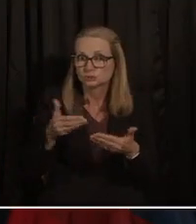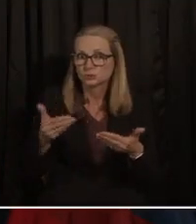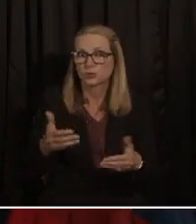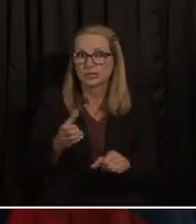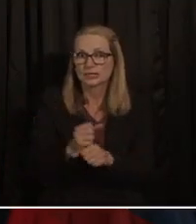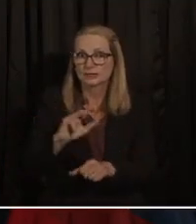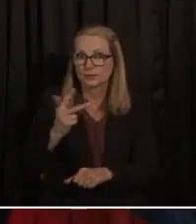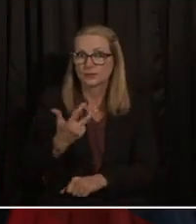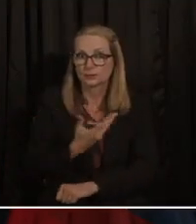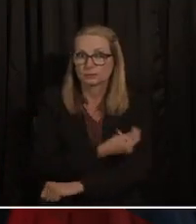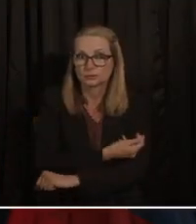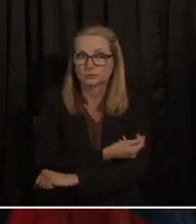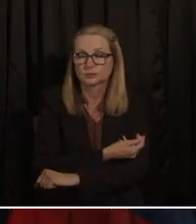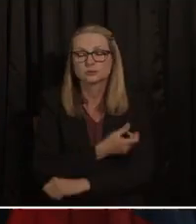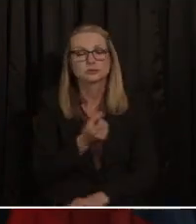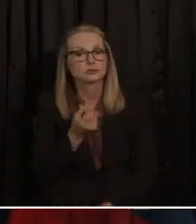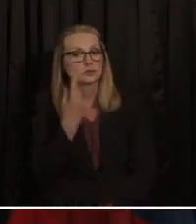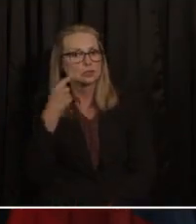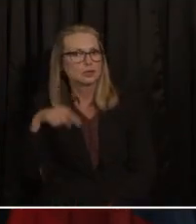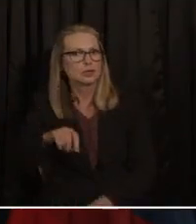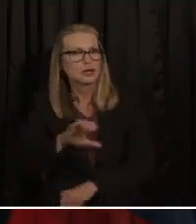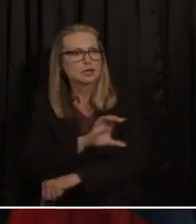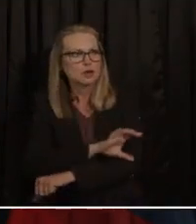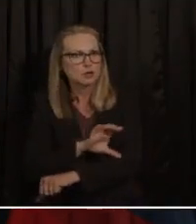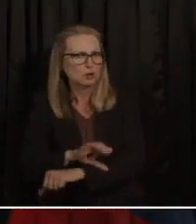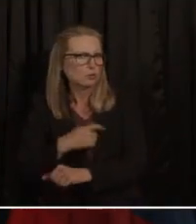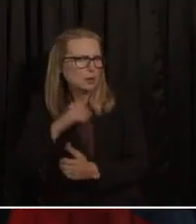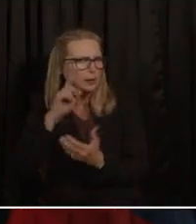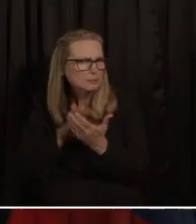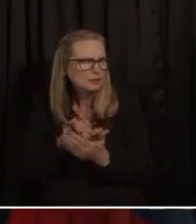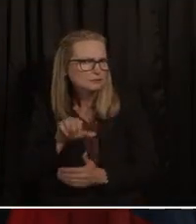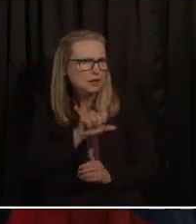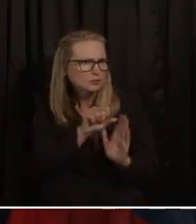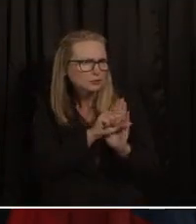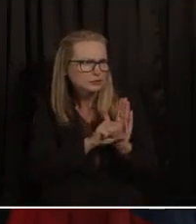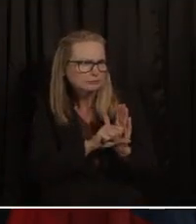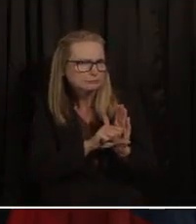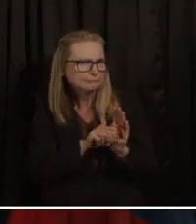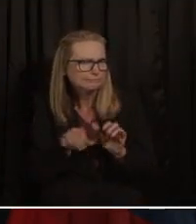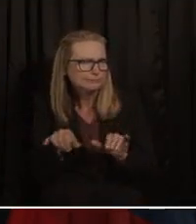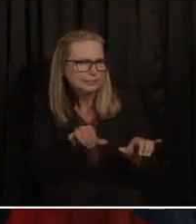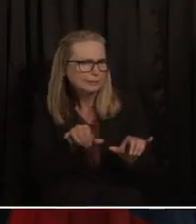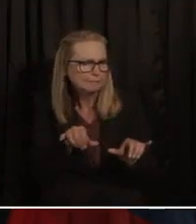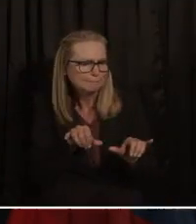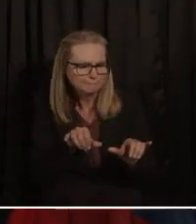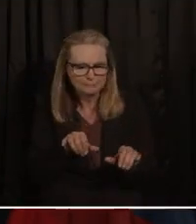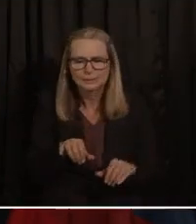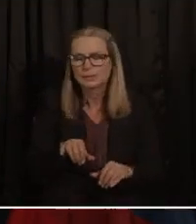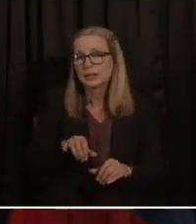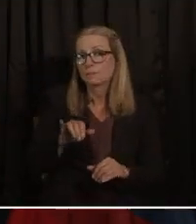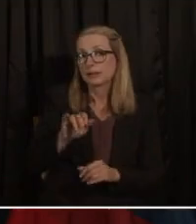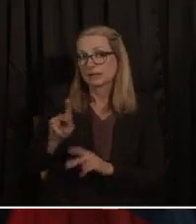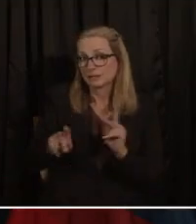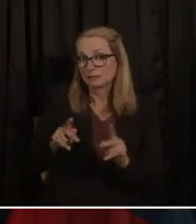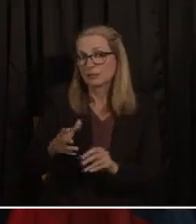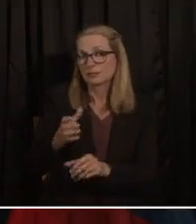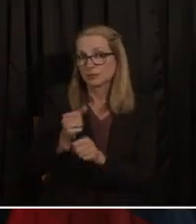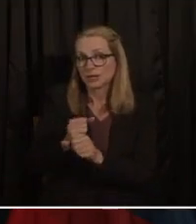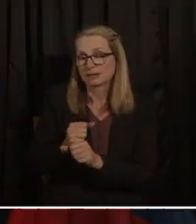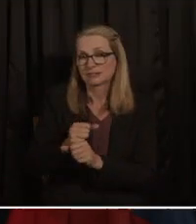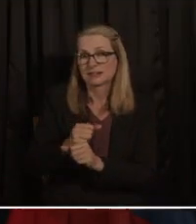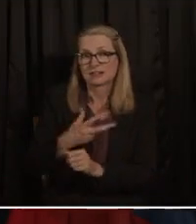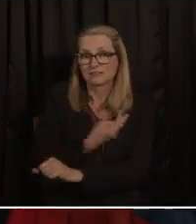our state at that time, and I think this was the case in other states, but I'm speaking for Colorado, the folks that were getting it at that time were over